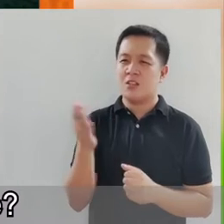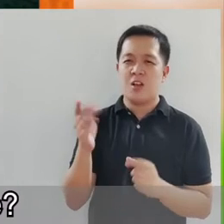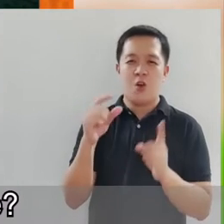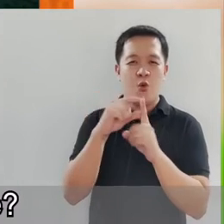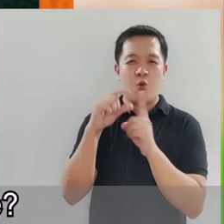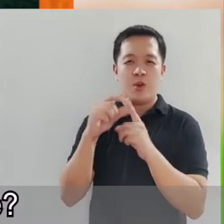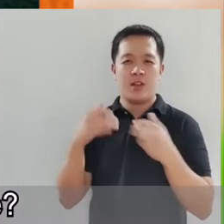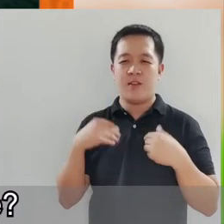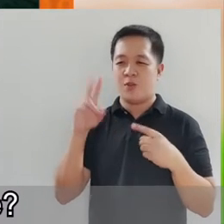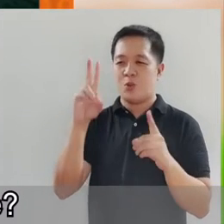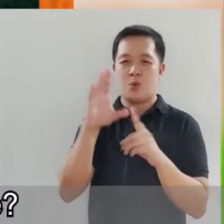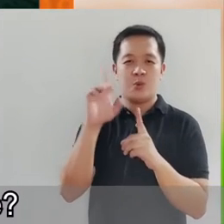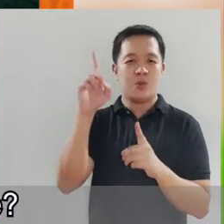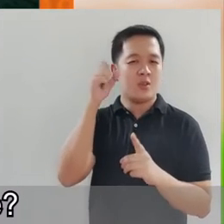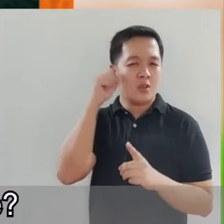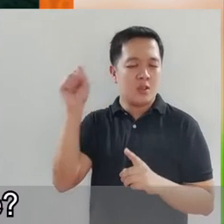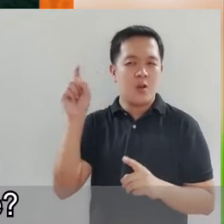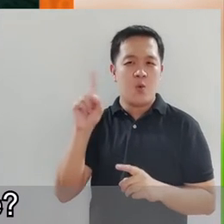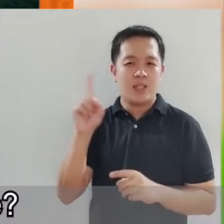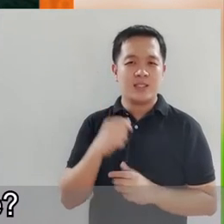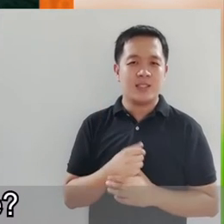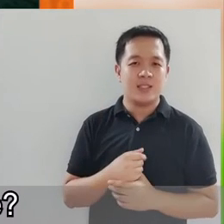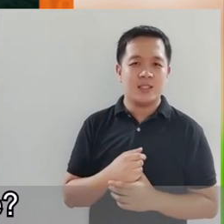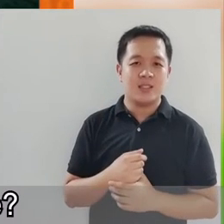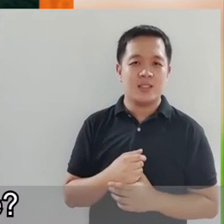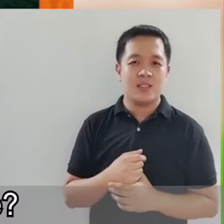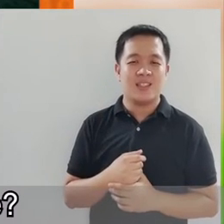the words with consonant digraphs here?